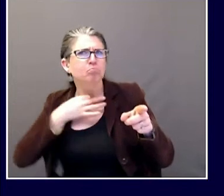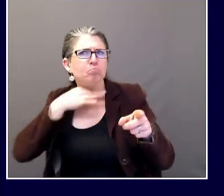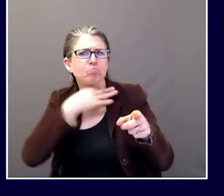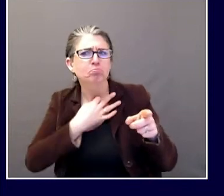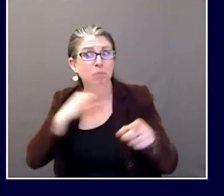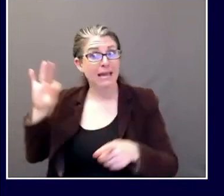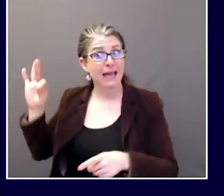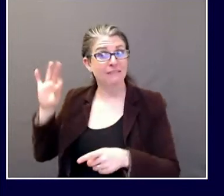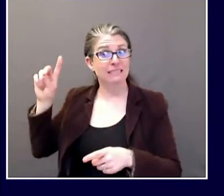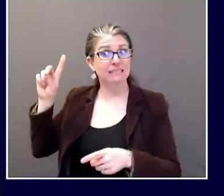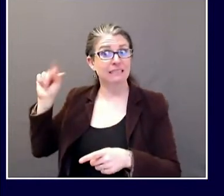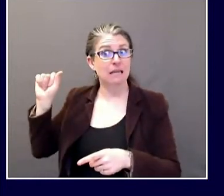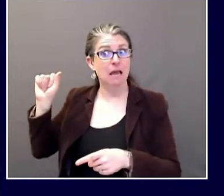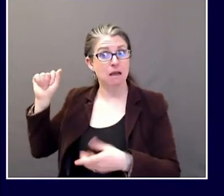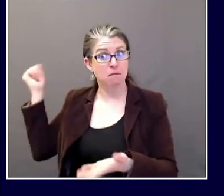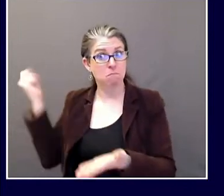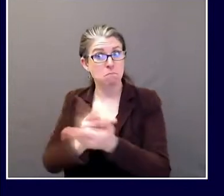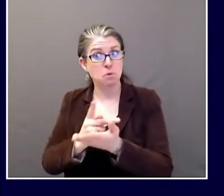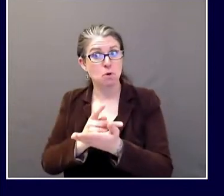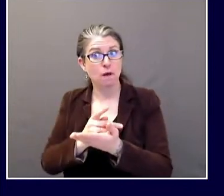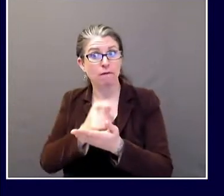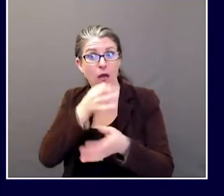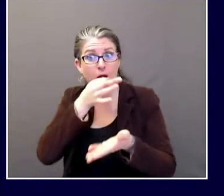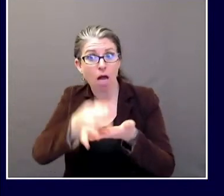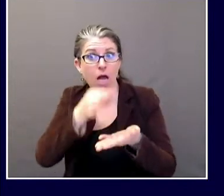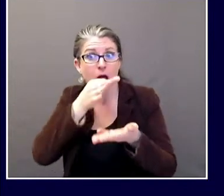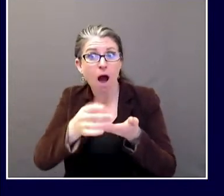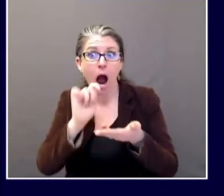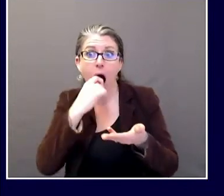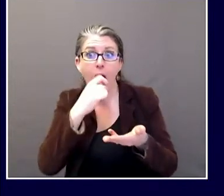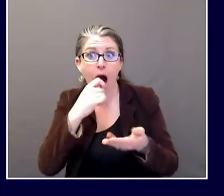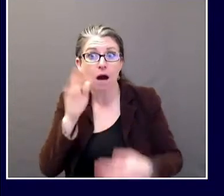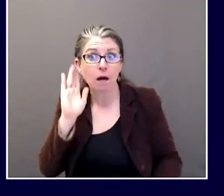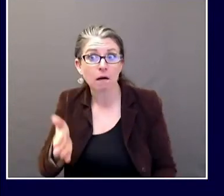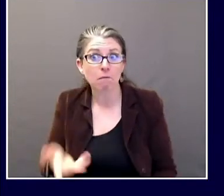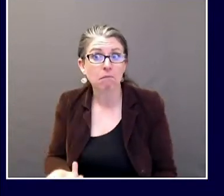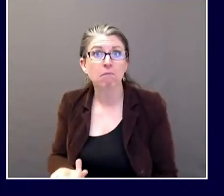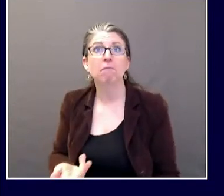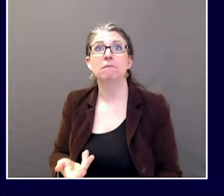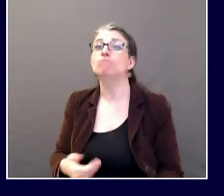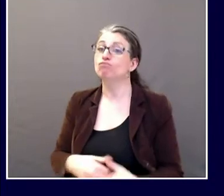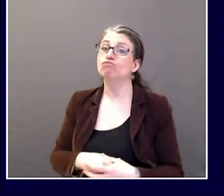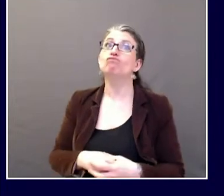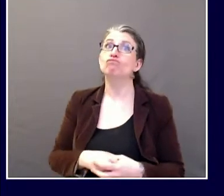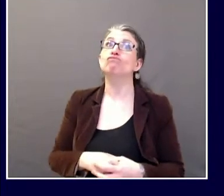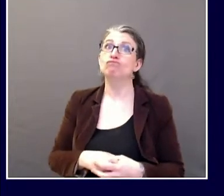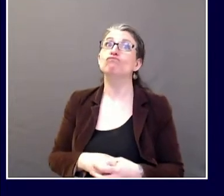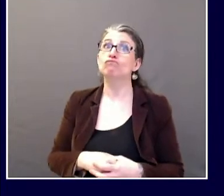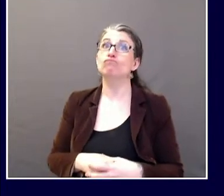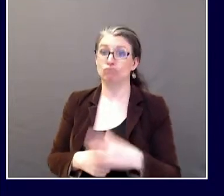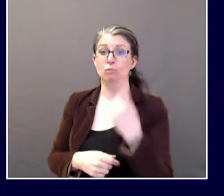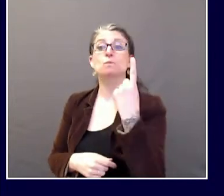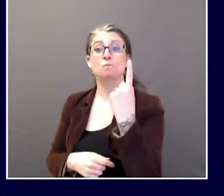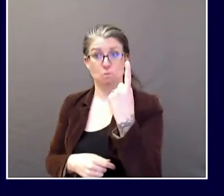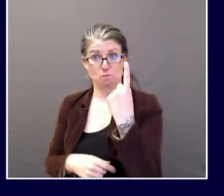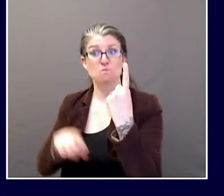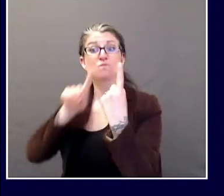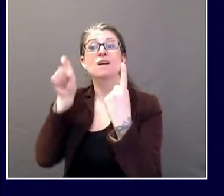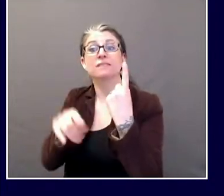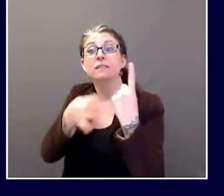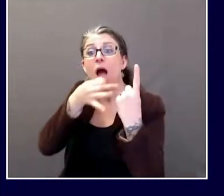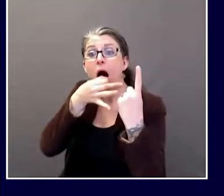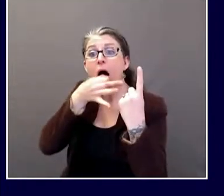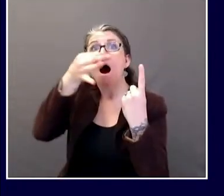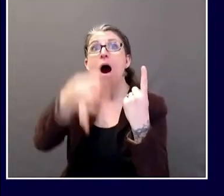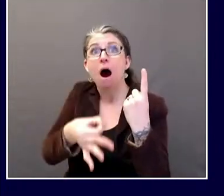of the saliva-based tests, is actually coming to the University of Maine, which will be rolling out that saliva-based testing